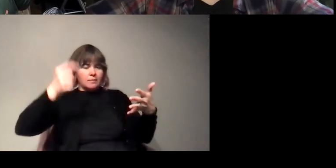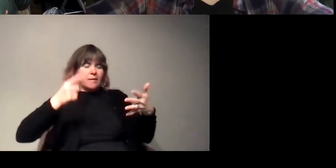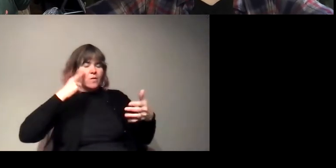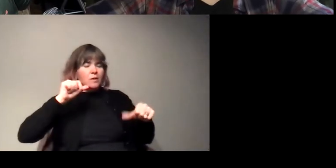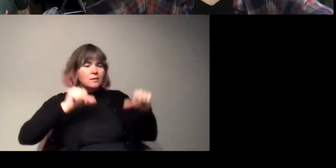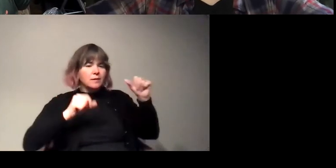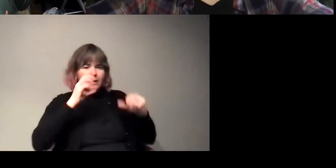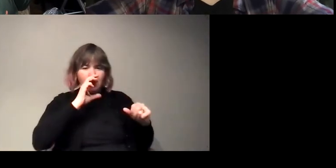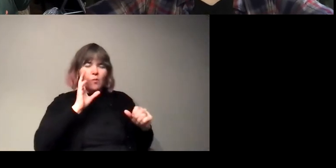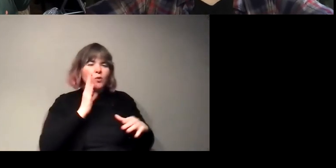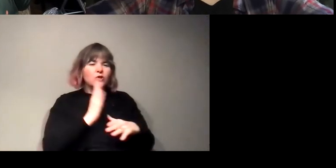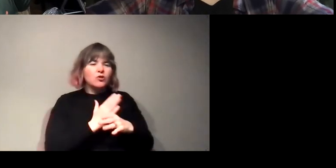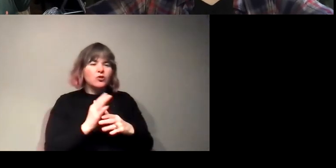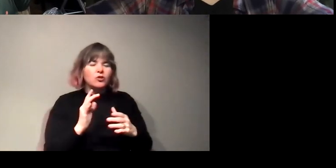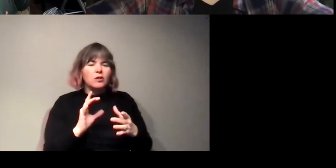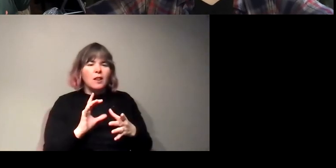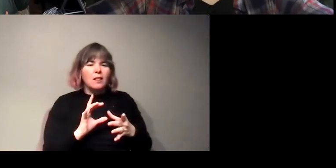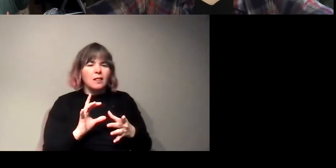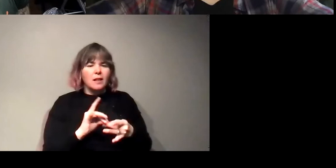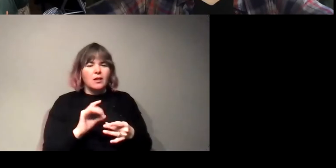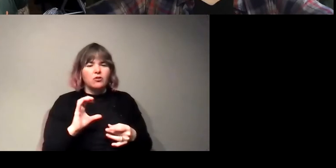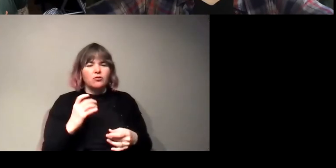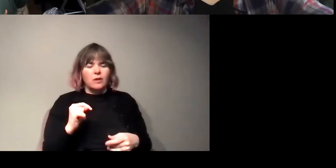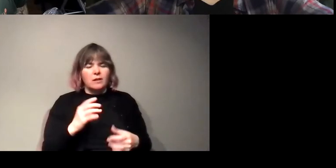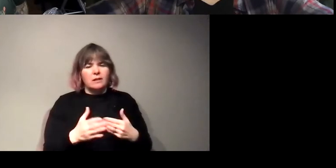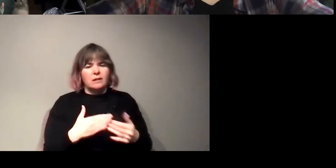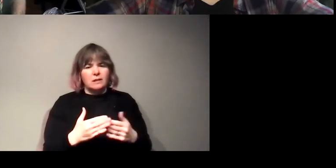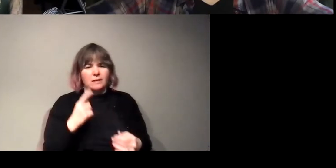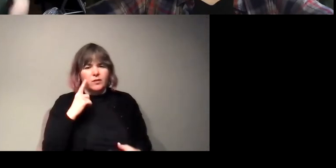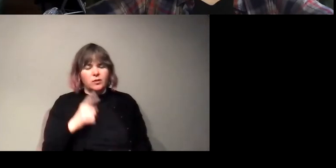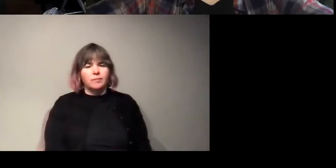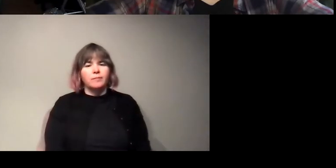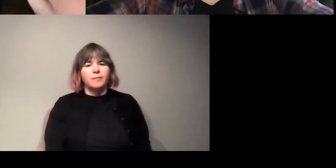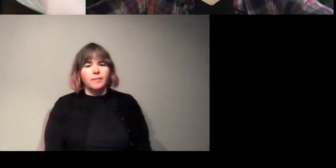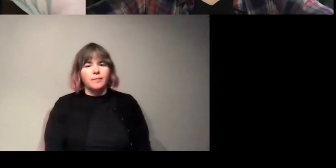I will share a link in the chat. I think will be the easiest way to do that.